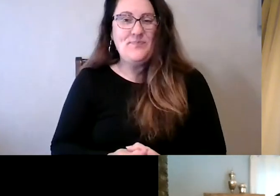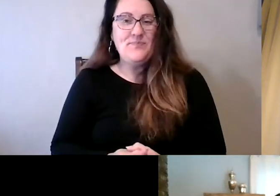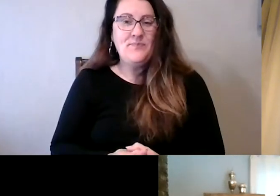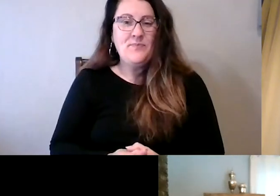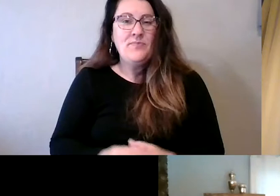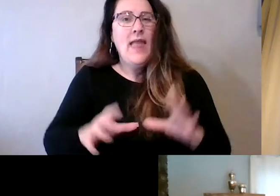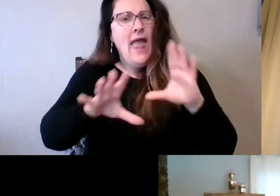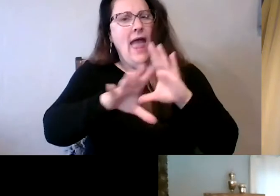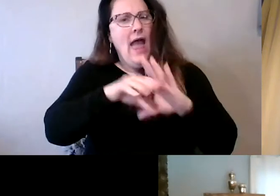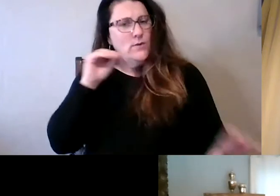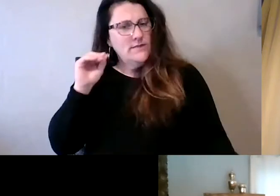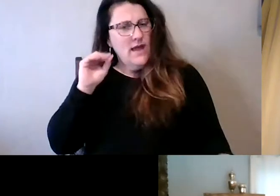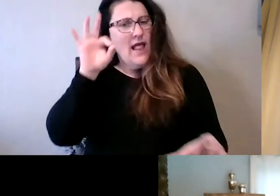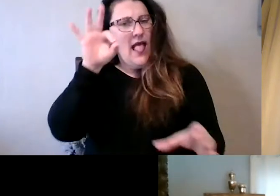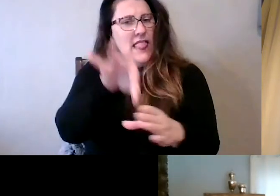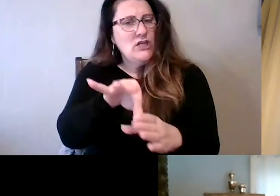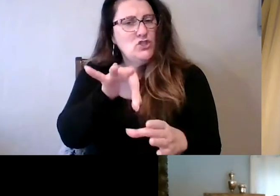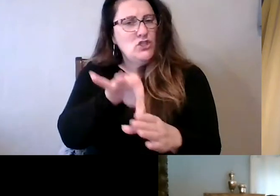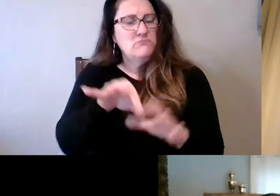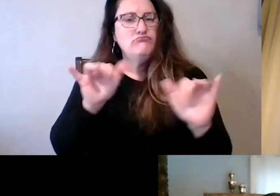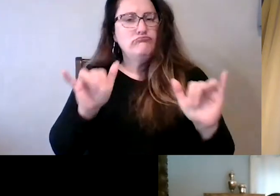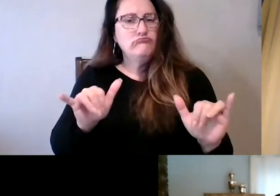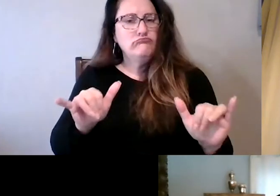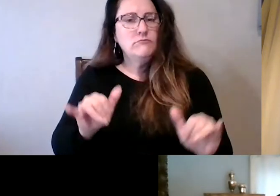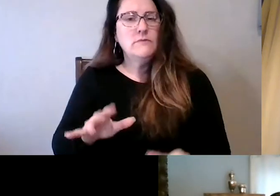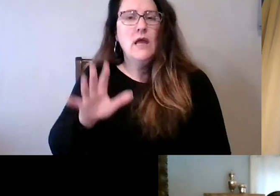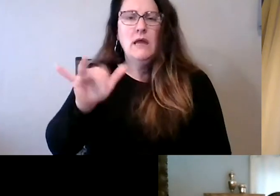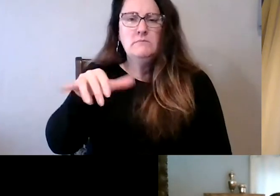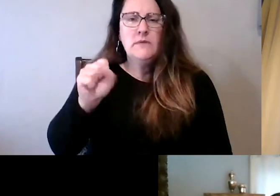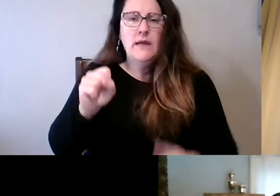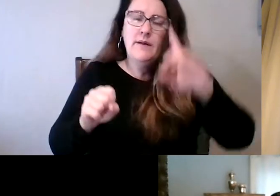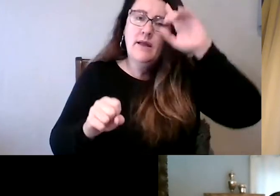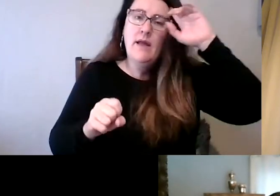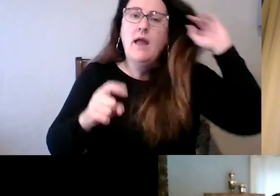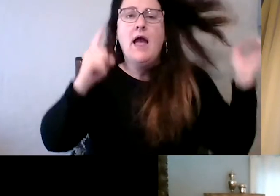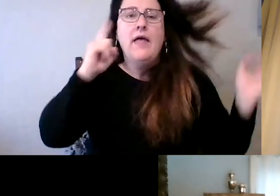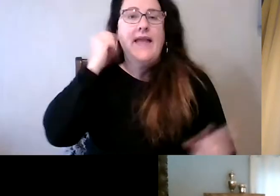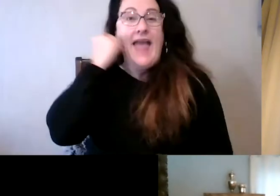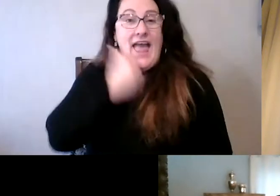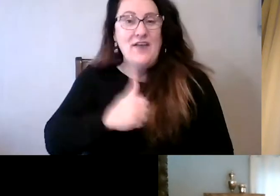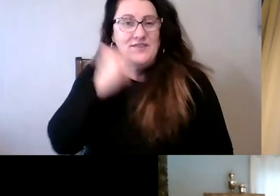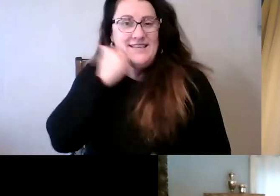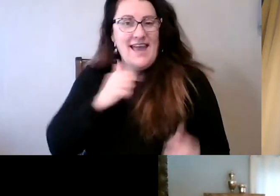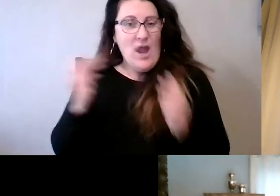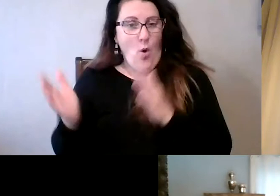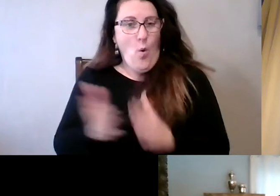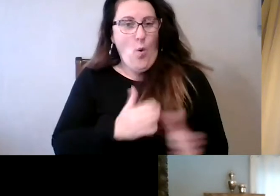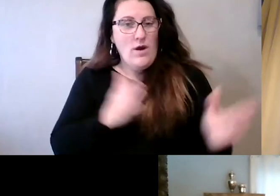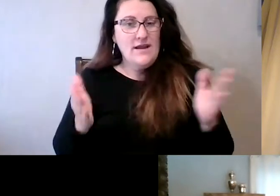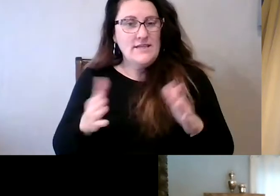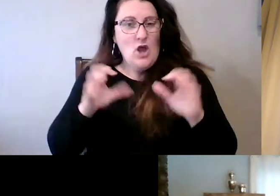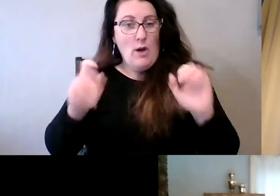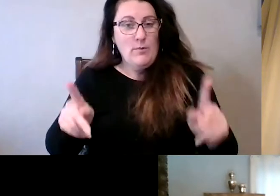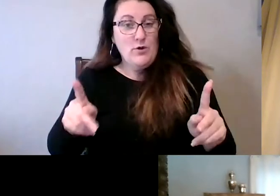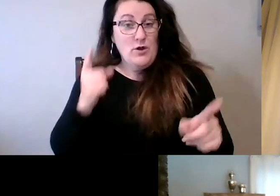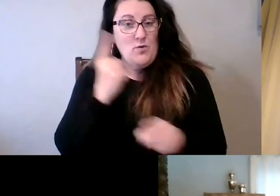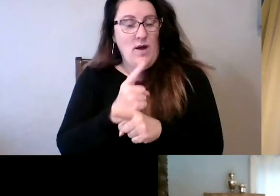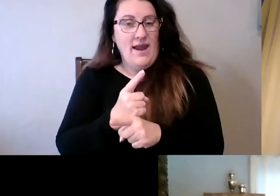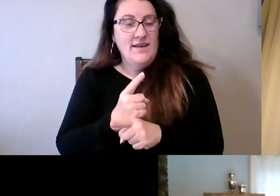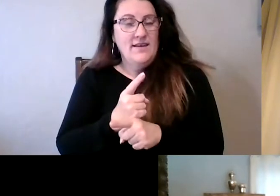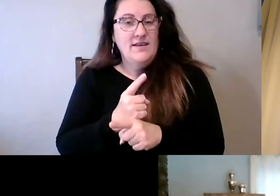Outside of an election. Yeah, so I think every day is an organizing opportunity that leads up to whether